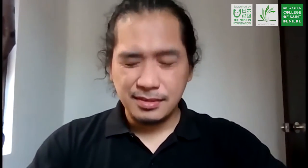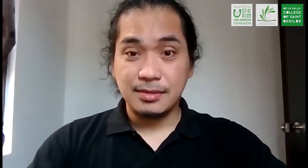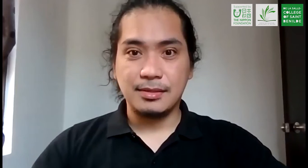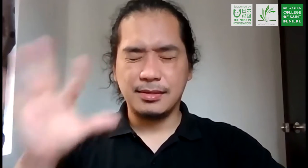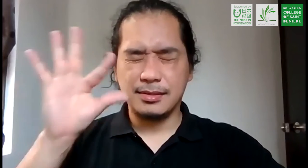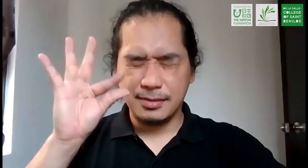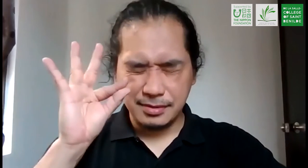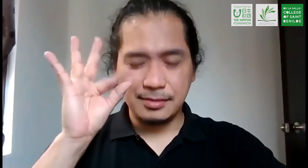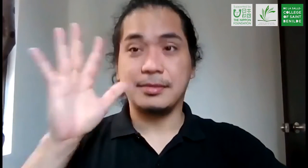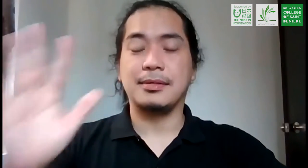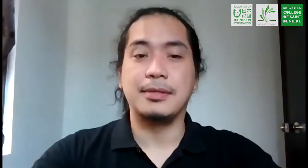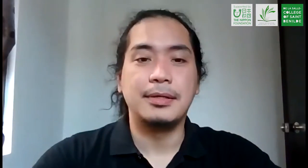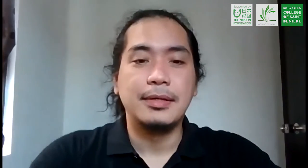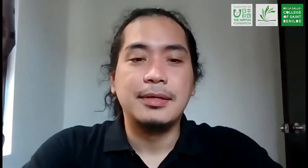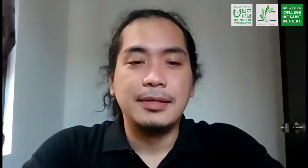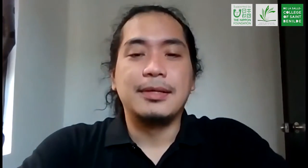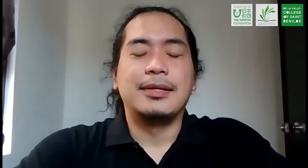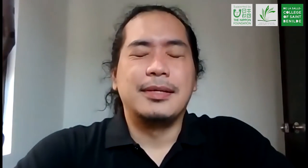I sent you last week. Yeah. Okay, copy.